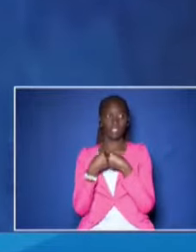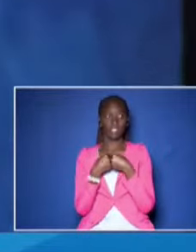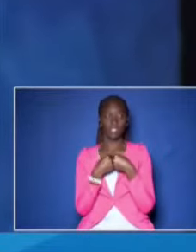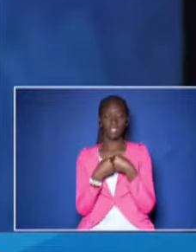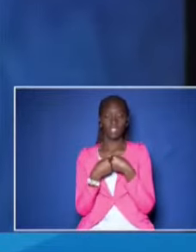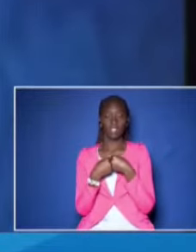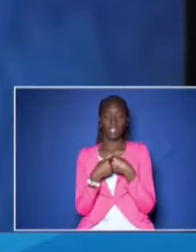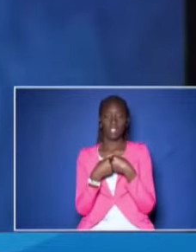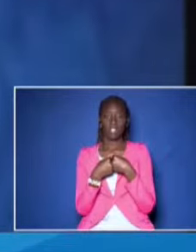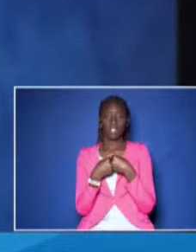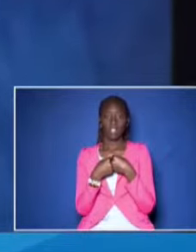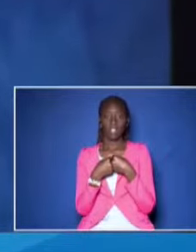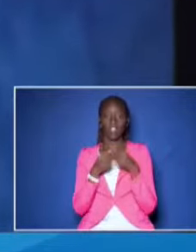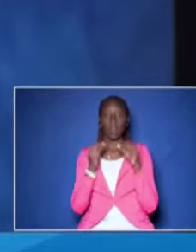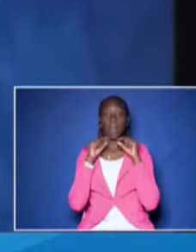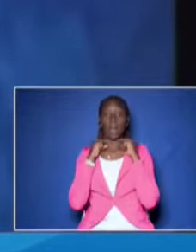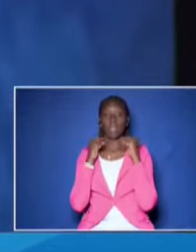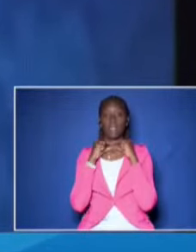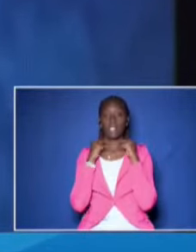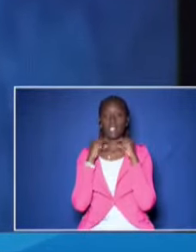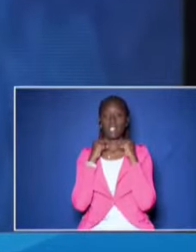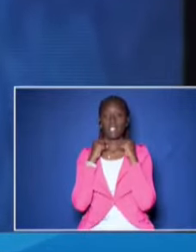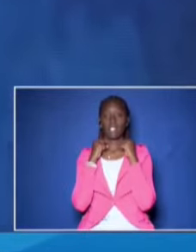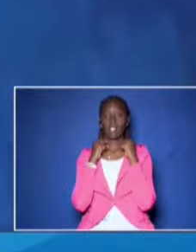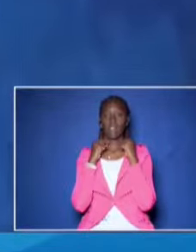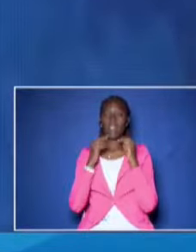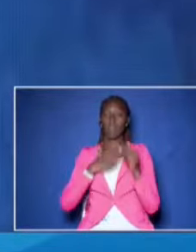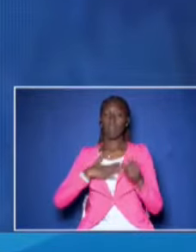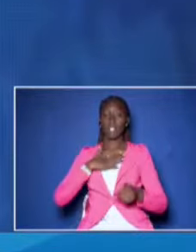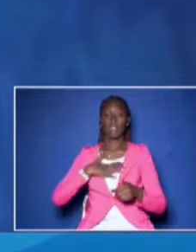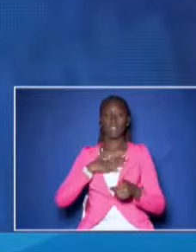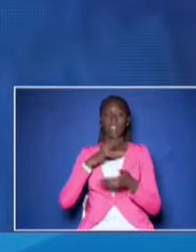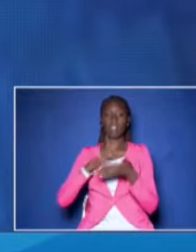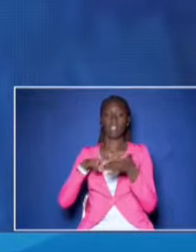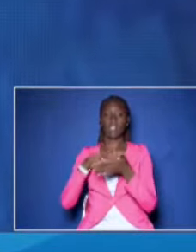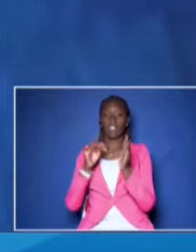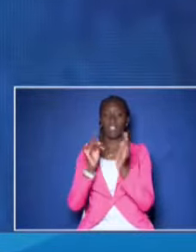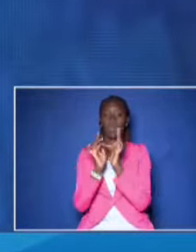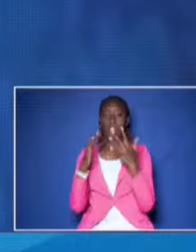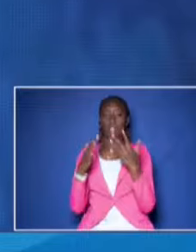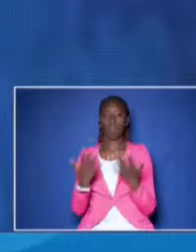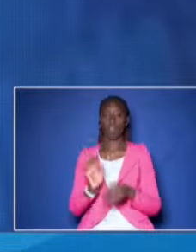challenge the pastors read your